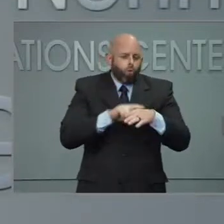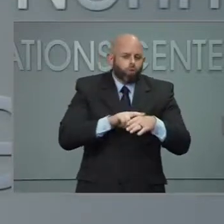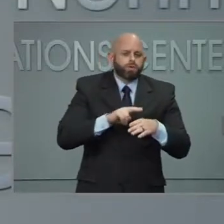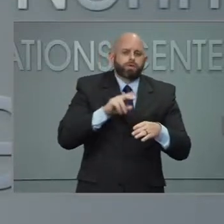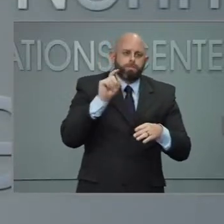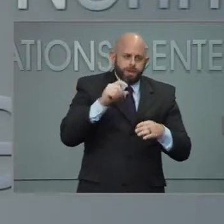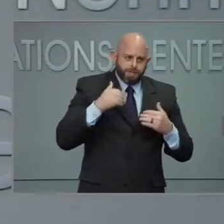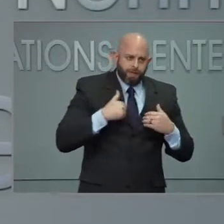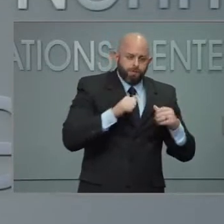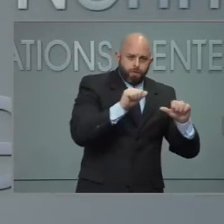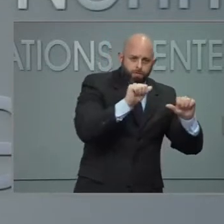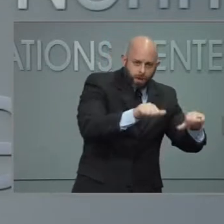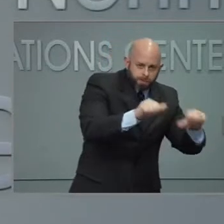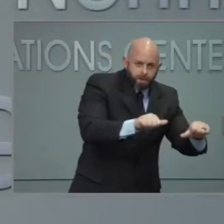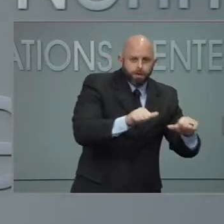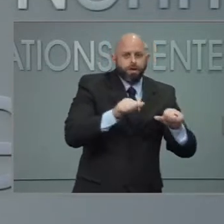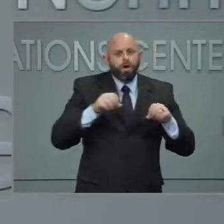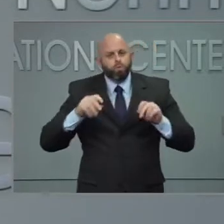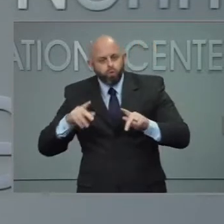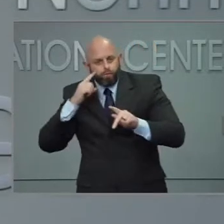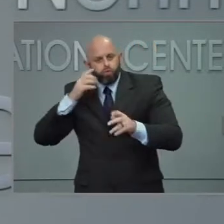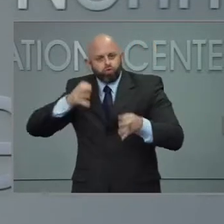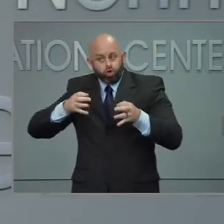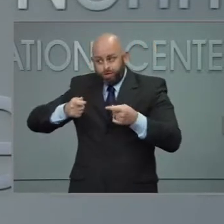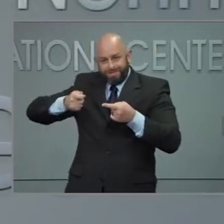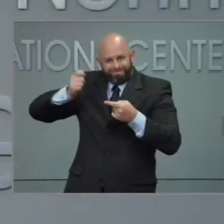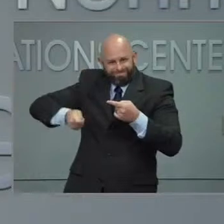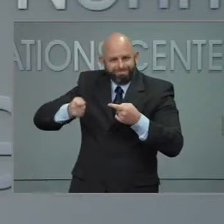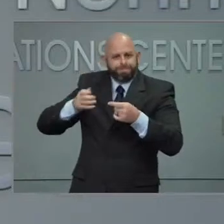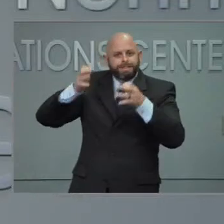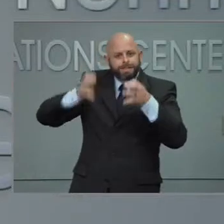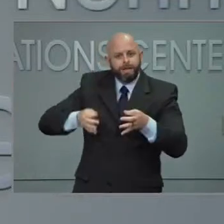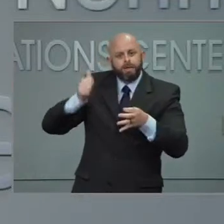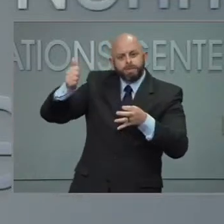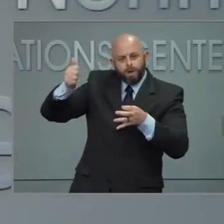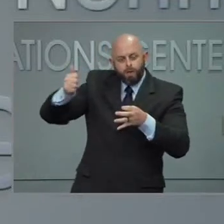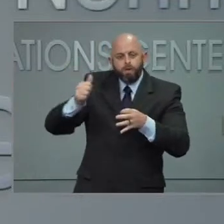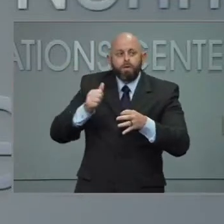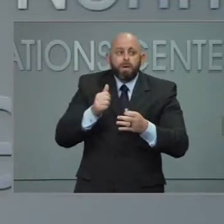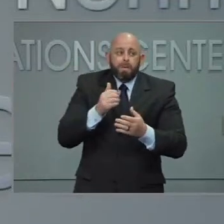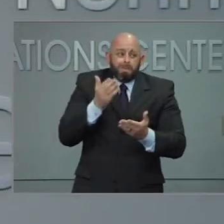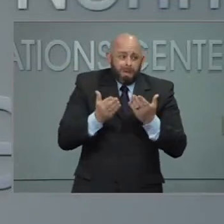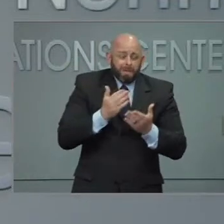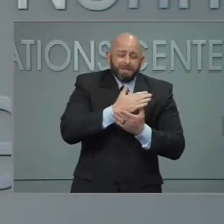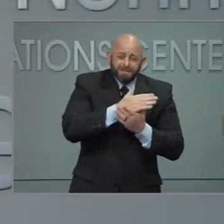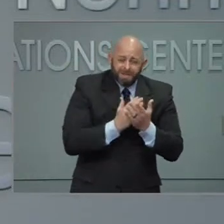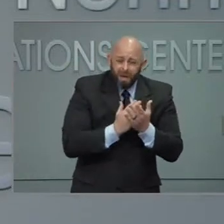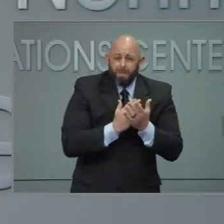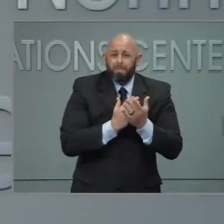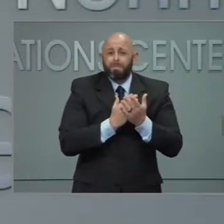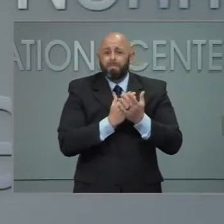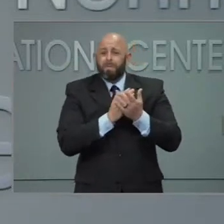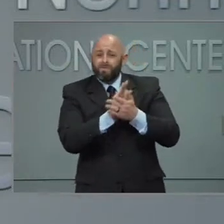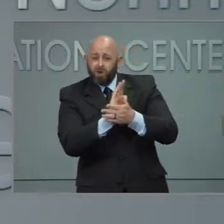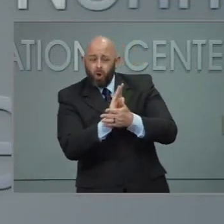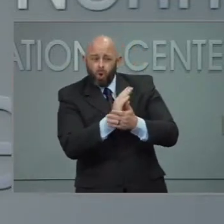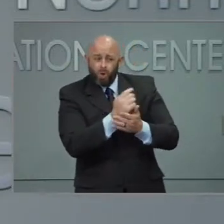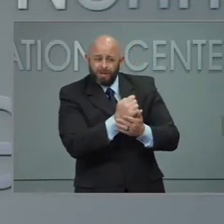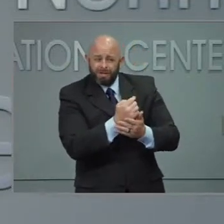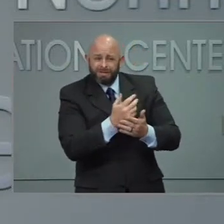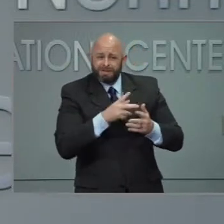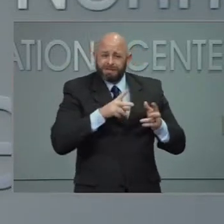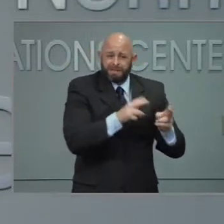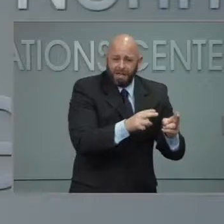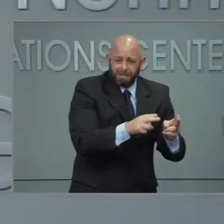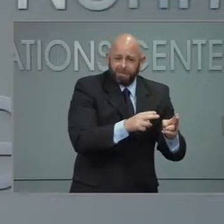rule that there may be some portions that would not be public, but we believe the law should be changed, and